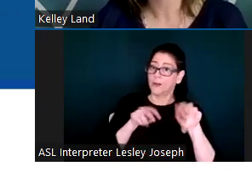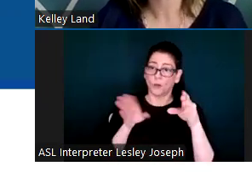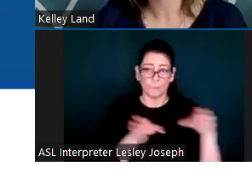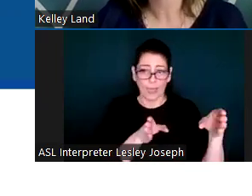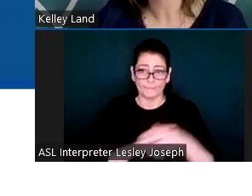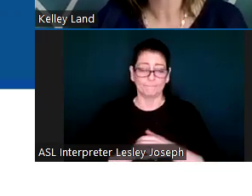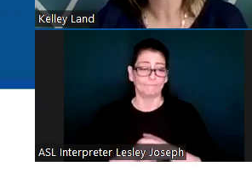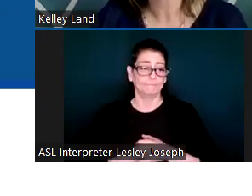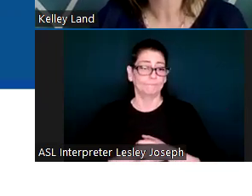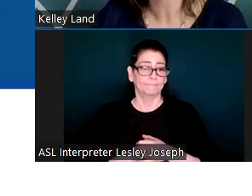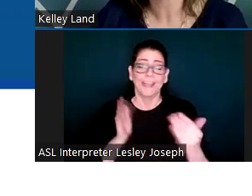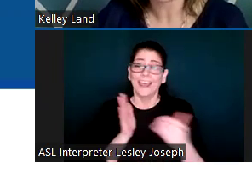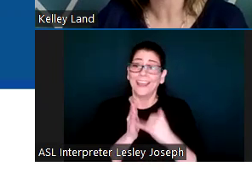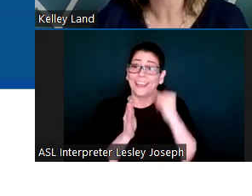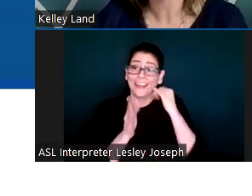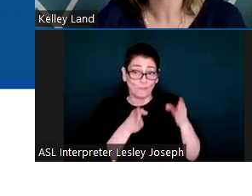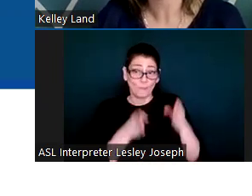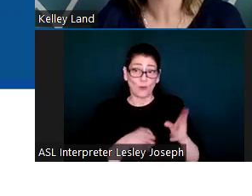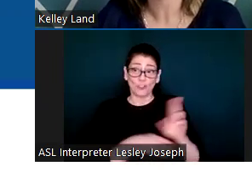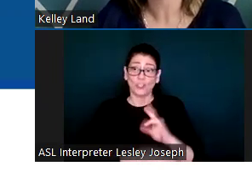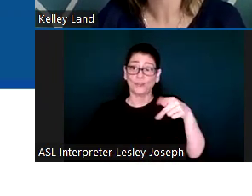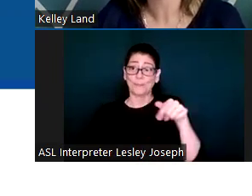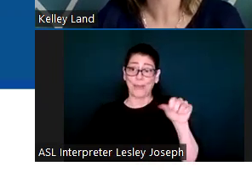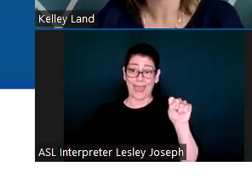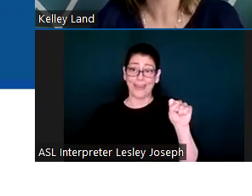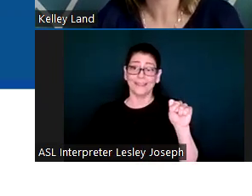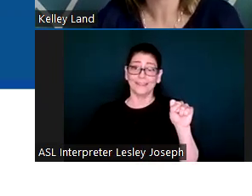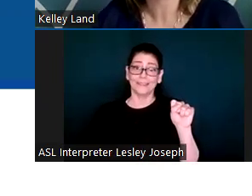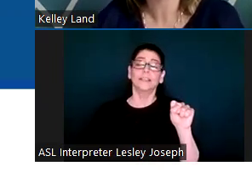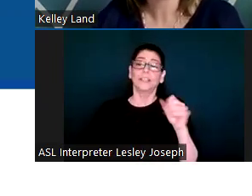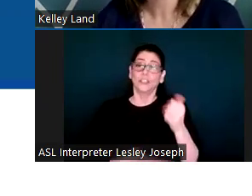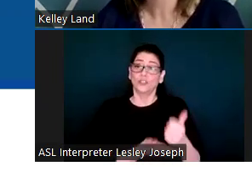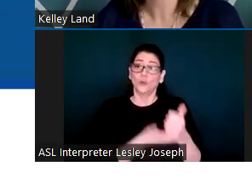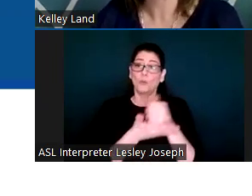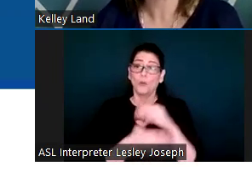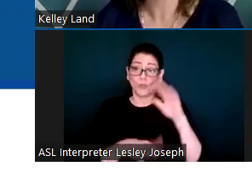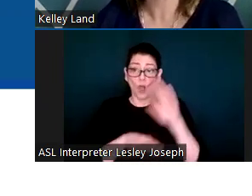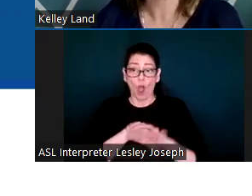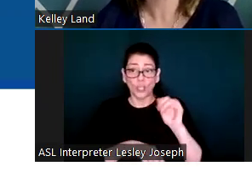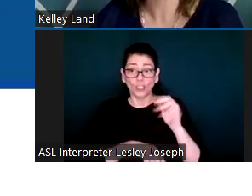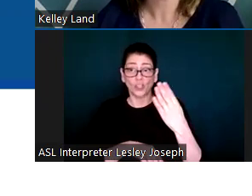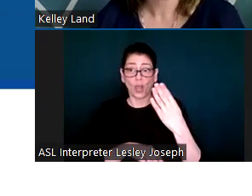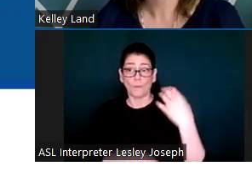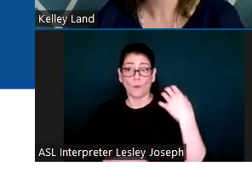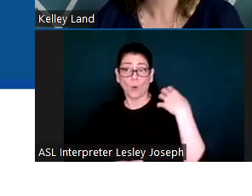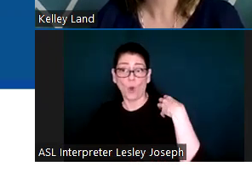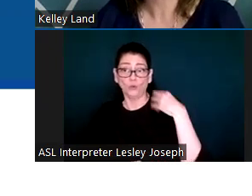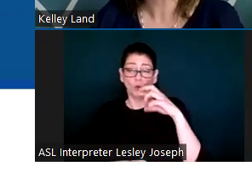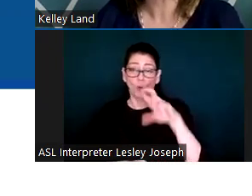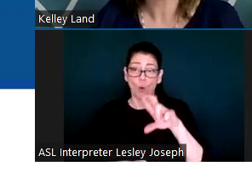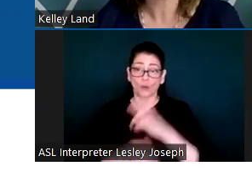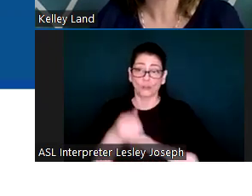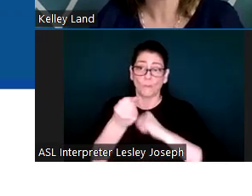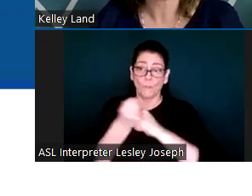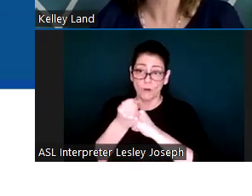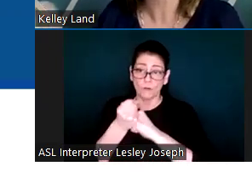if a beneficiary is going to use a pass to help with on-the-job coaching or job supports, the goal does need to